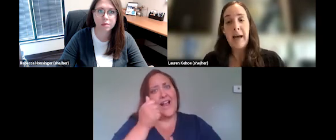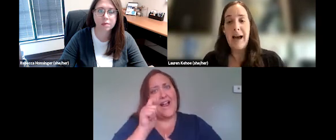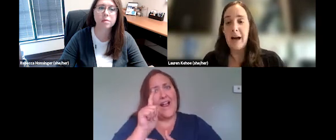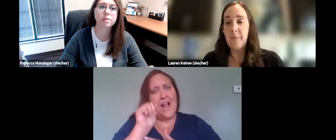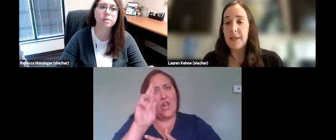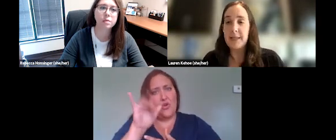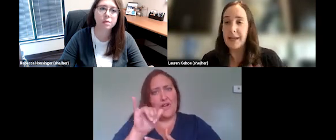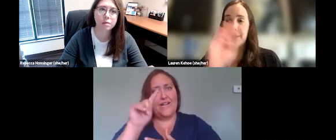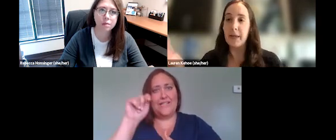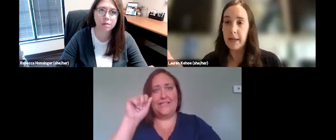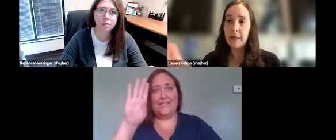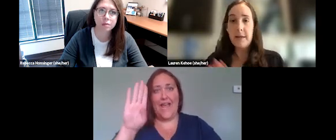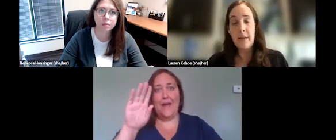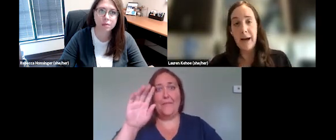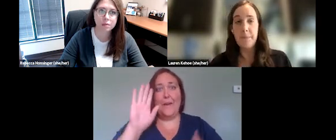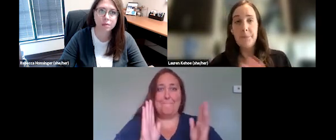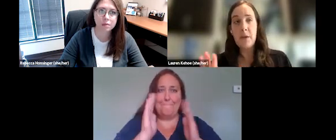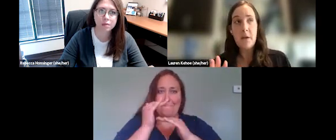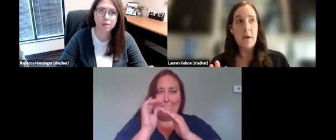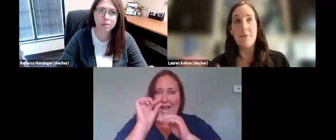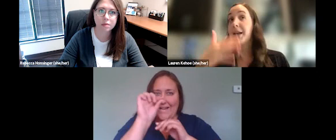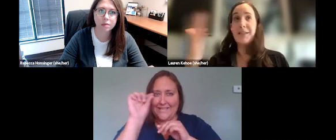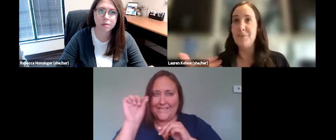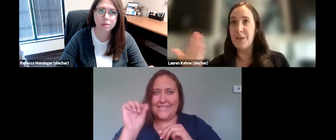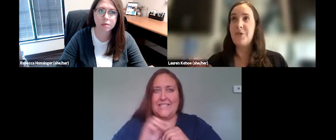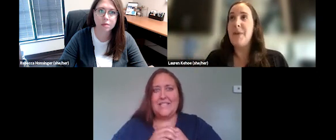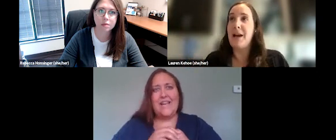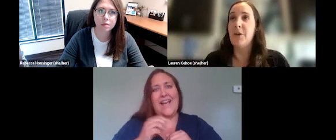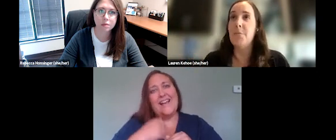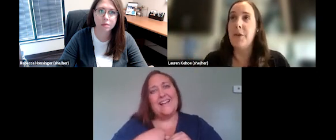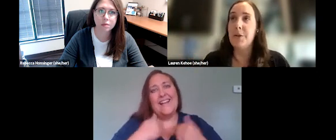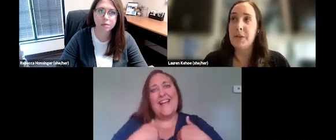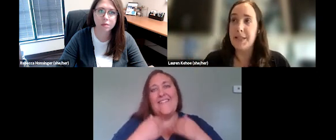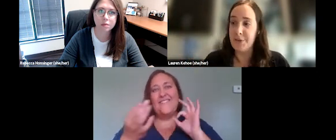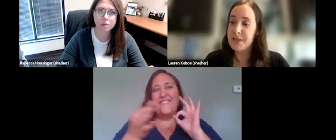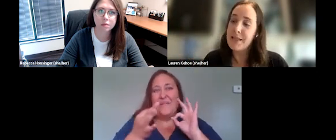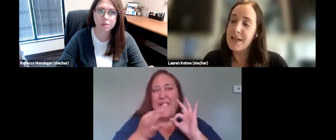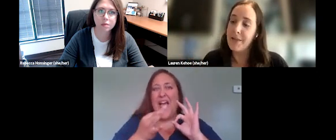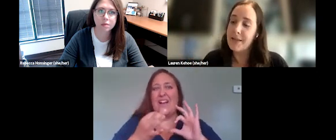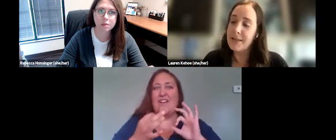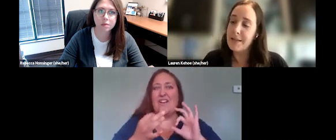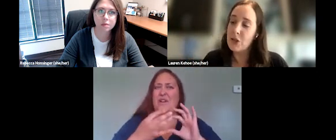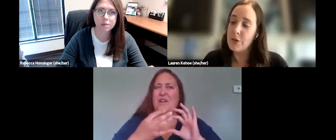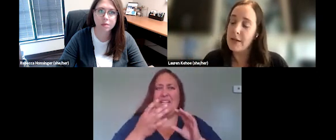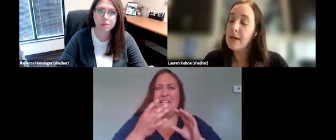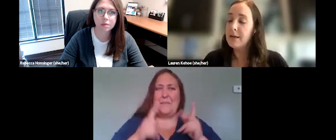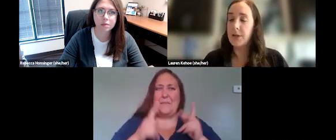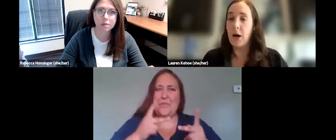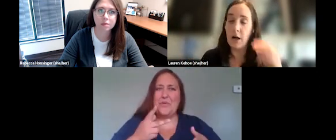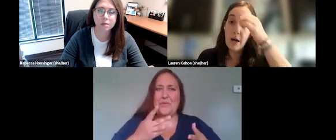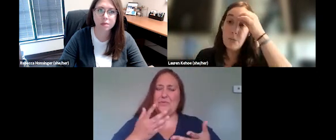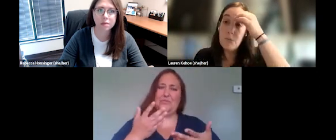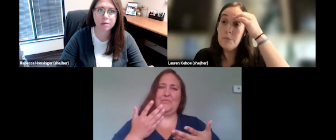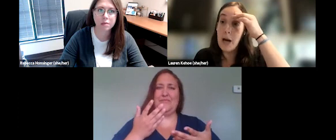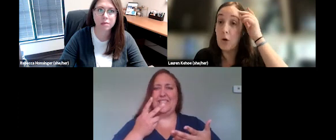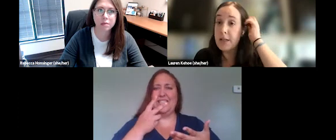boxes. This is not something that I've gotten some feedback from other places I presented on this too, that these